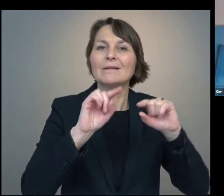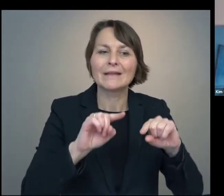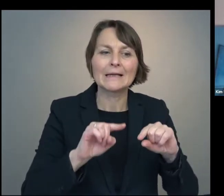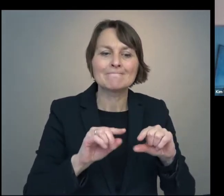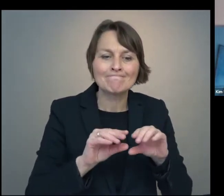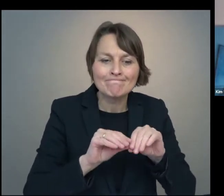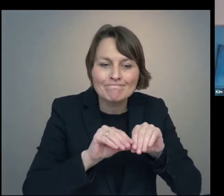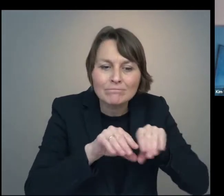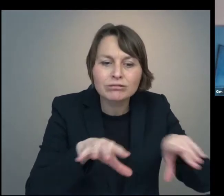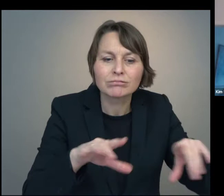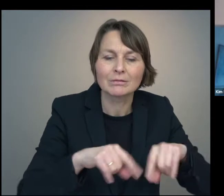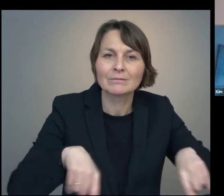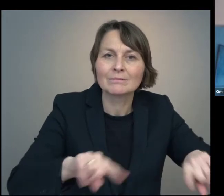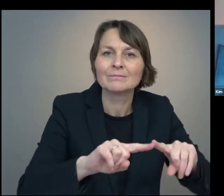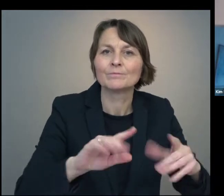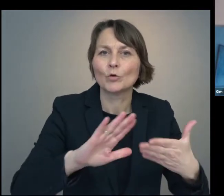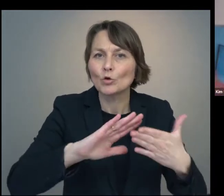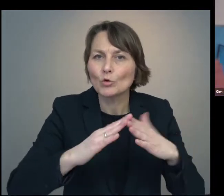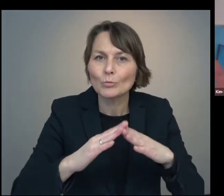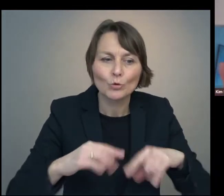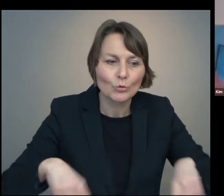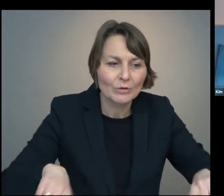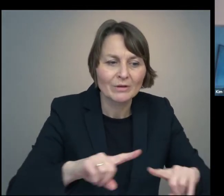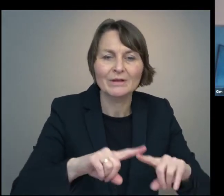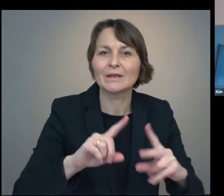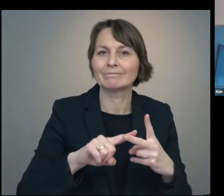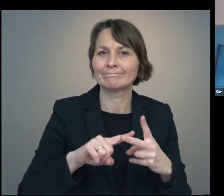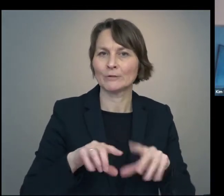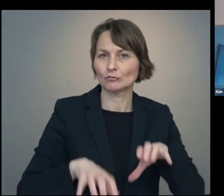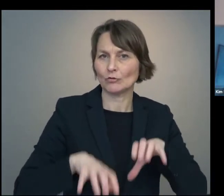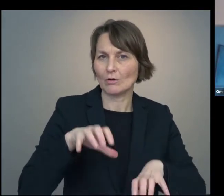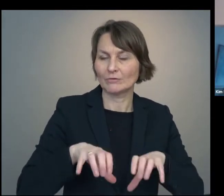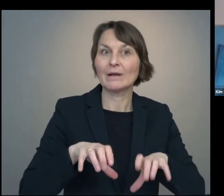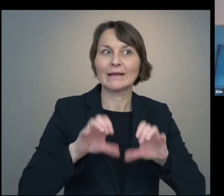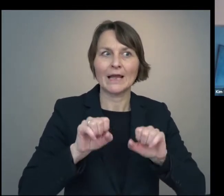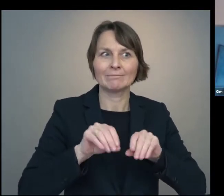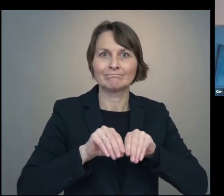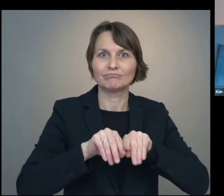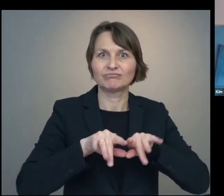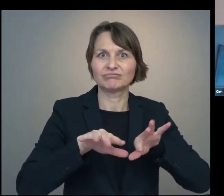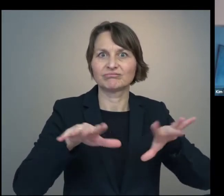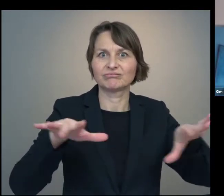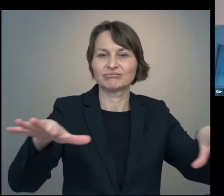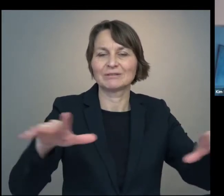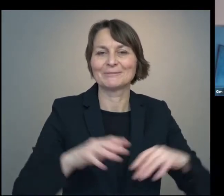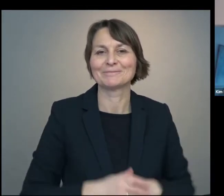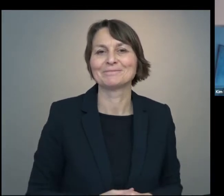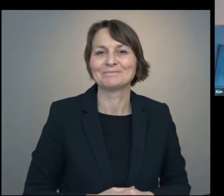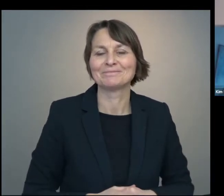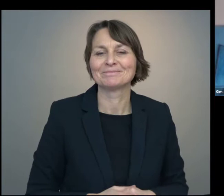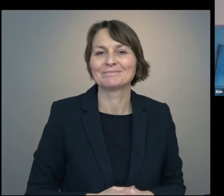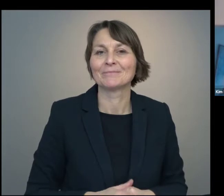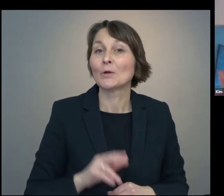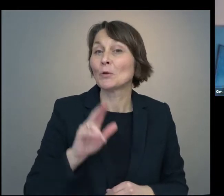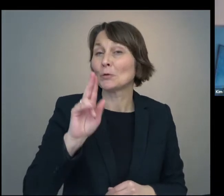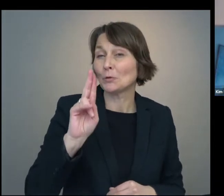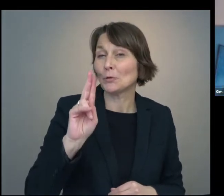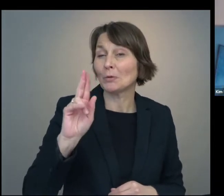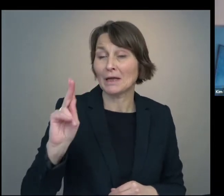into the community and into the software, expanding the reach. UK has